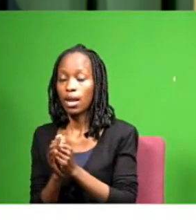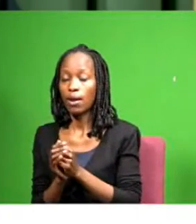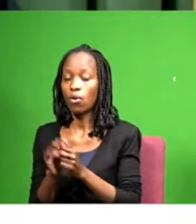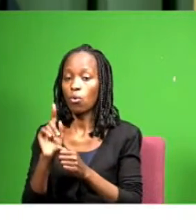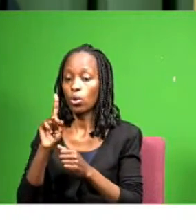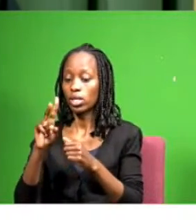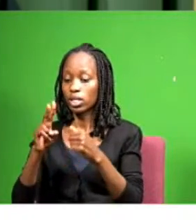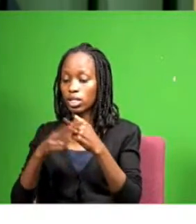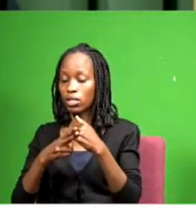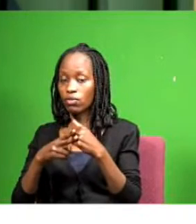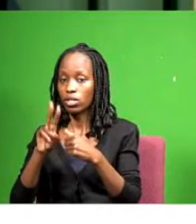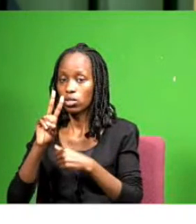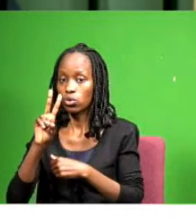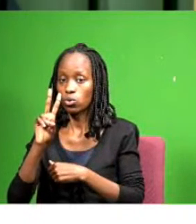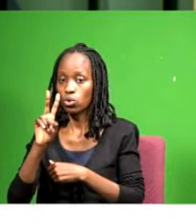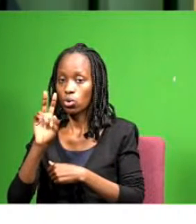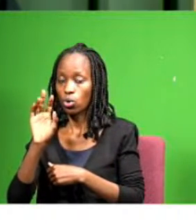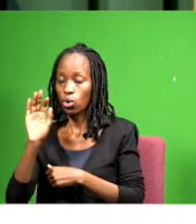172A,